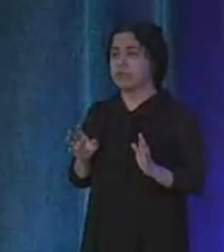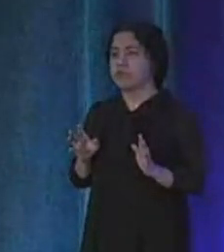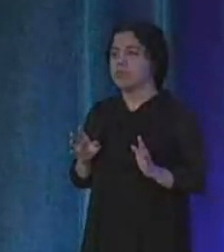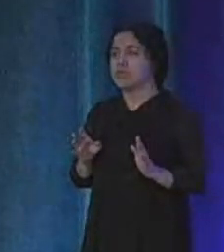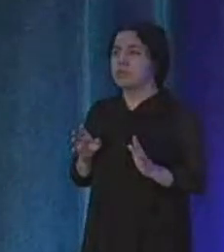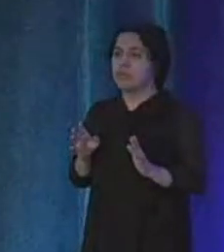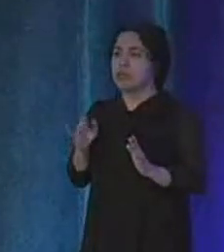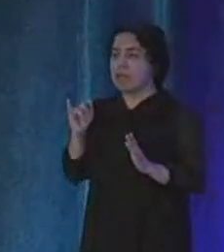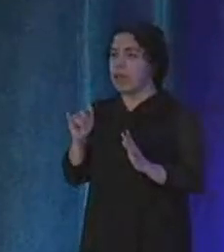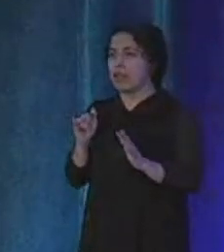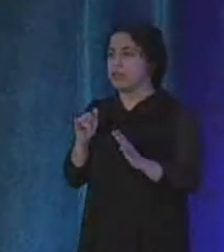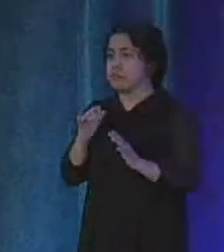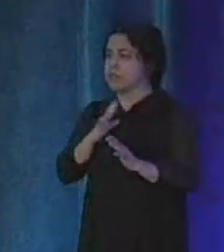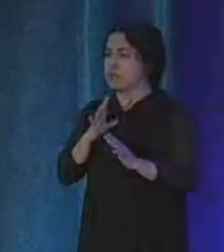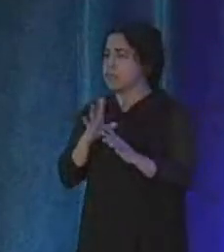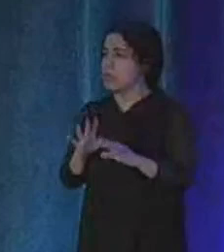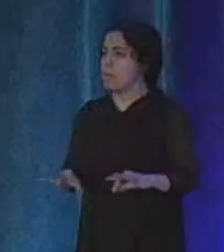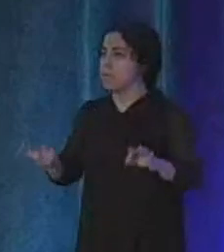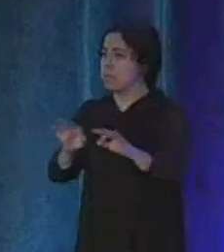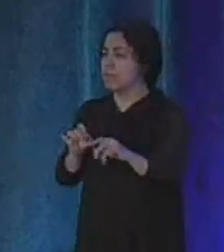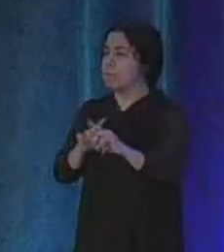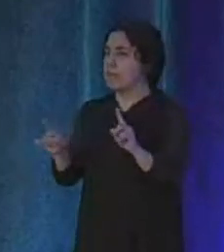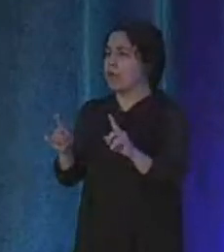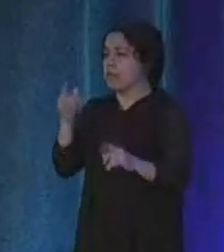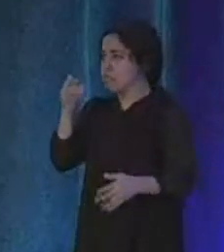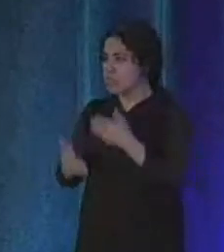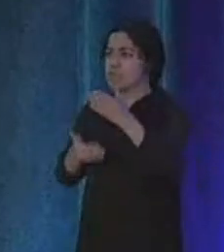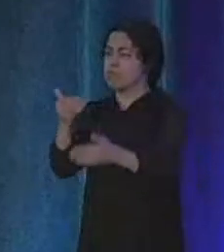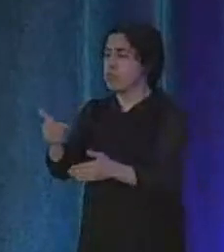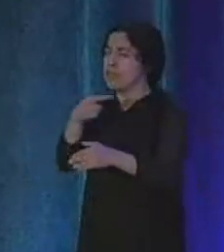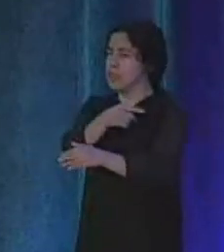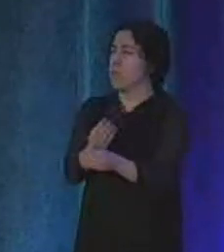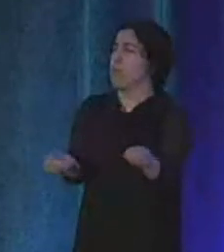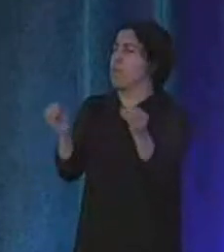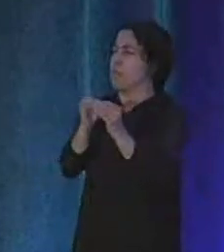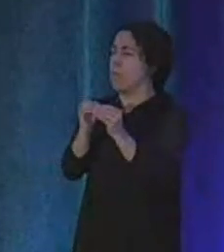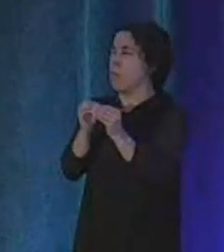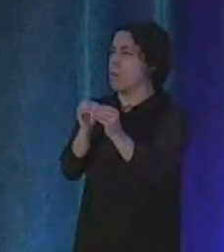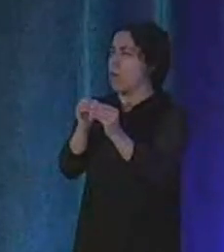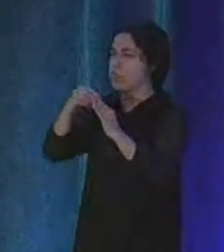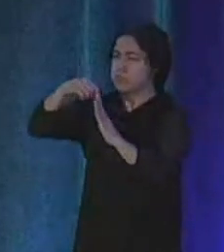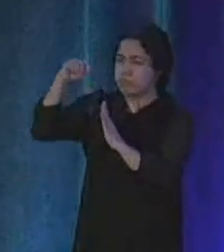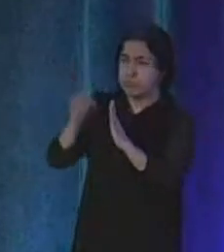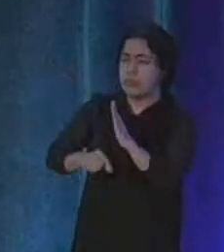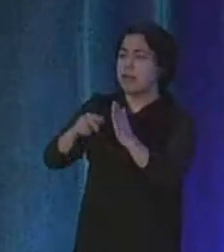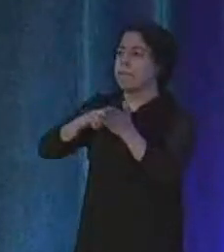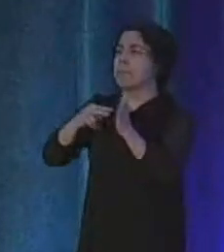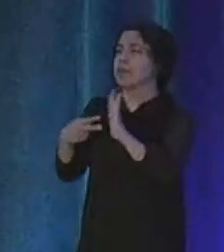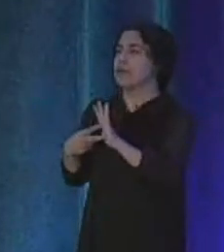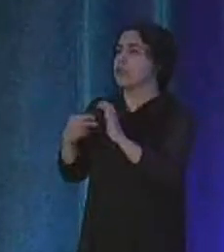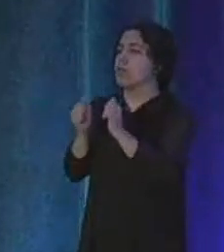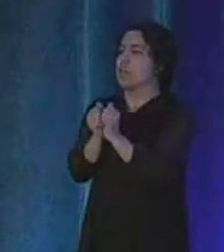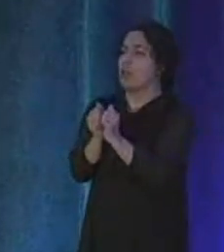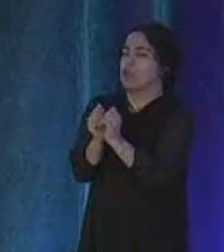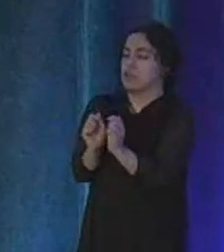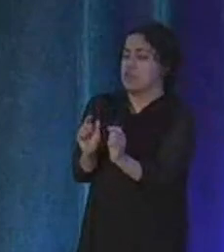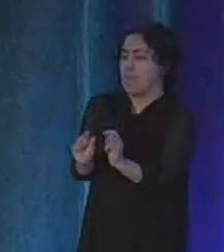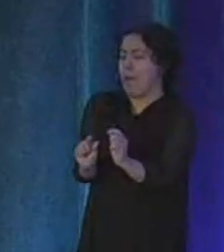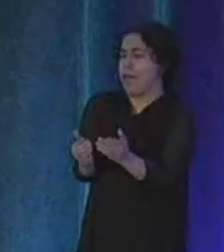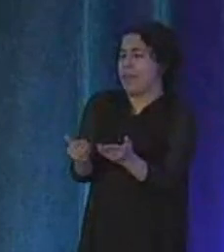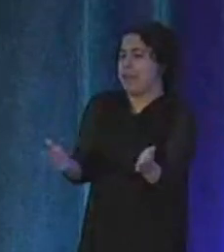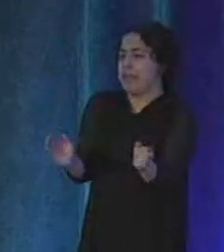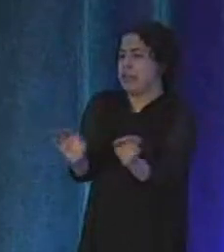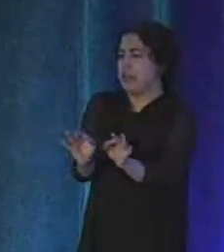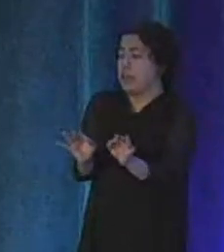you where you want to go. But this has a little bit more as far as assigned meaning to a small thing that you can do that you're